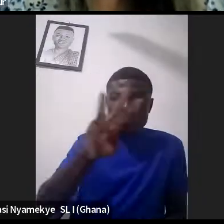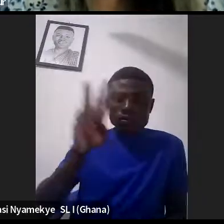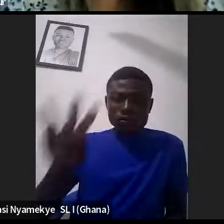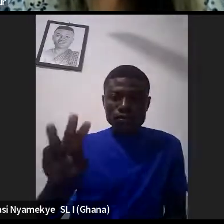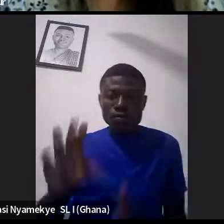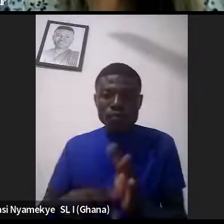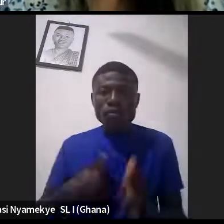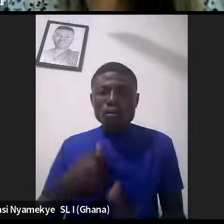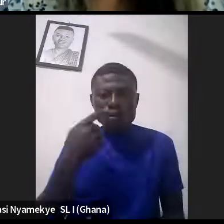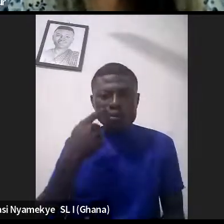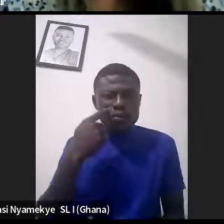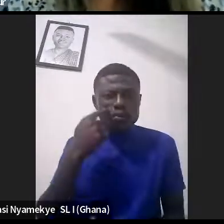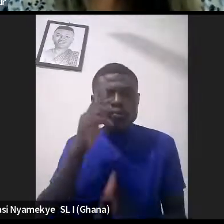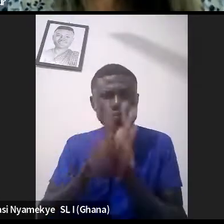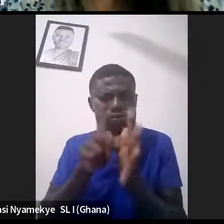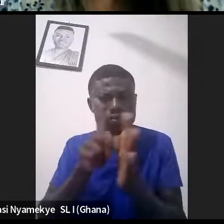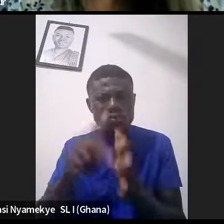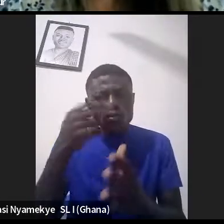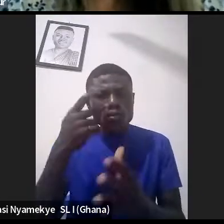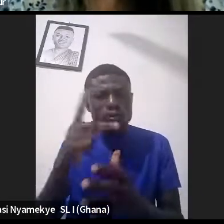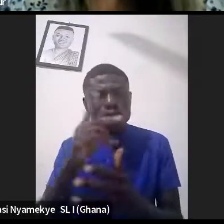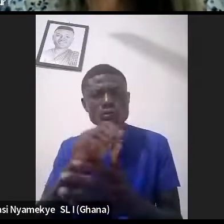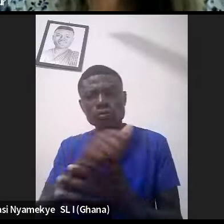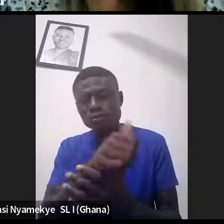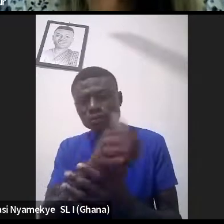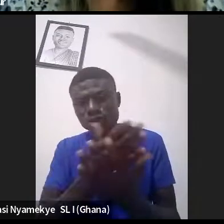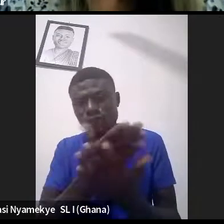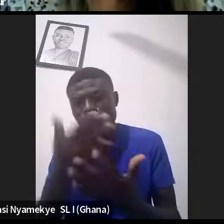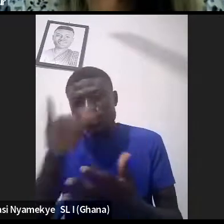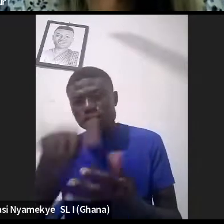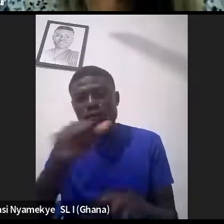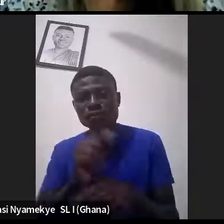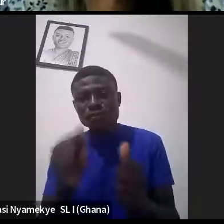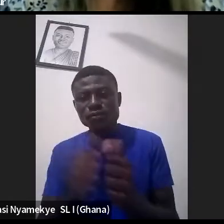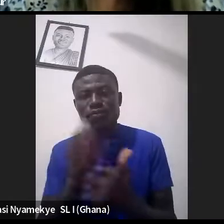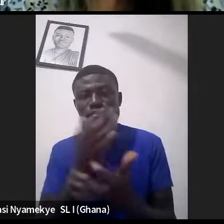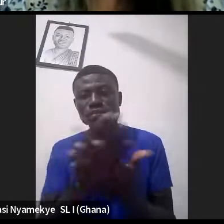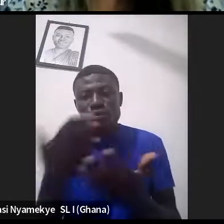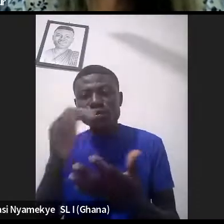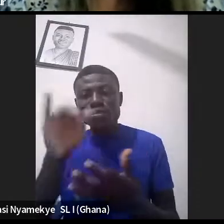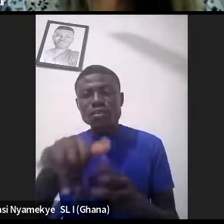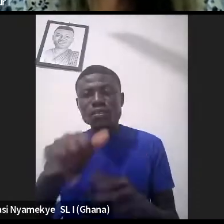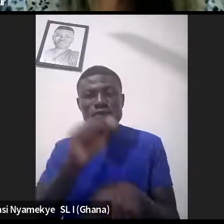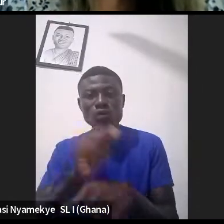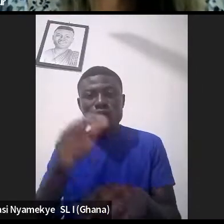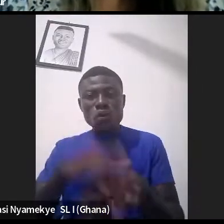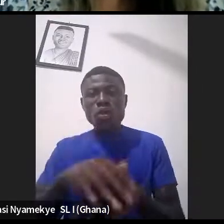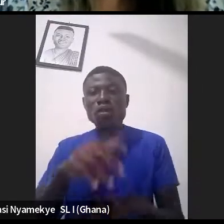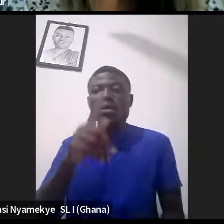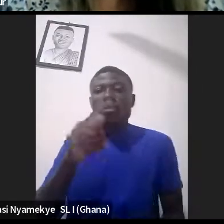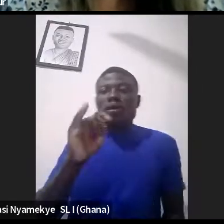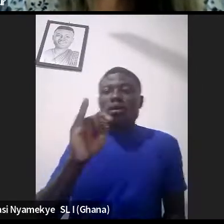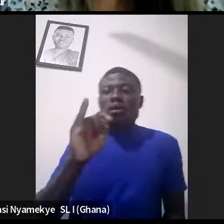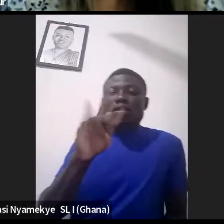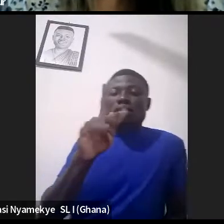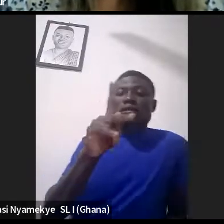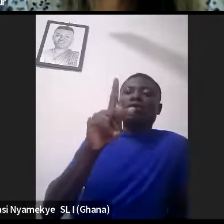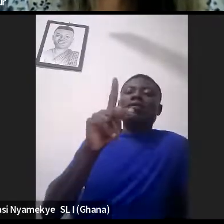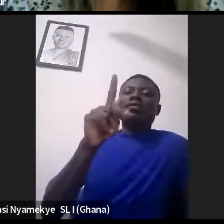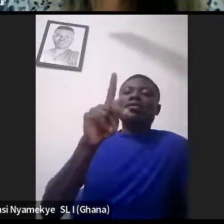seen a video of him or some of his some of the things he's done on TikTok. And when I saw it on the website, I was